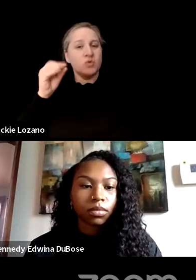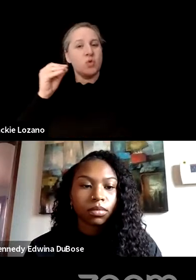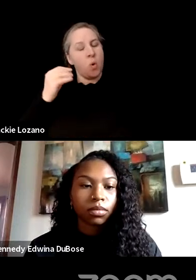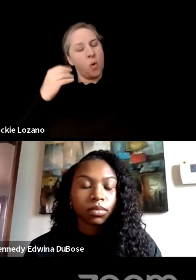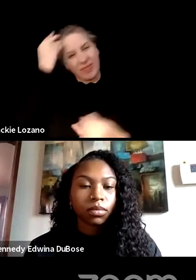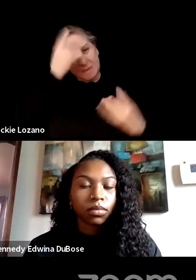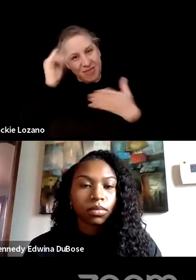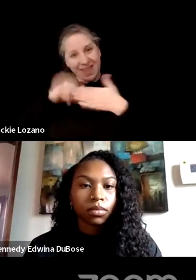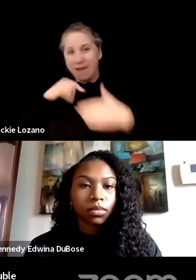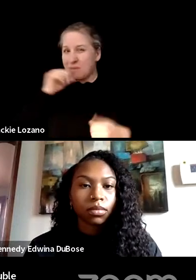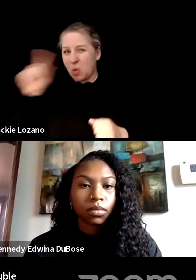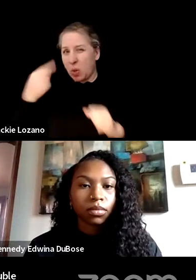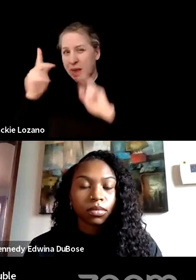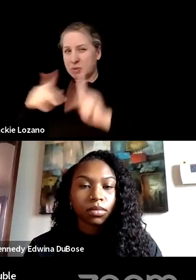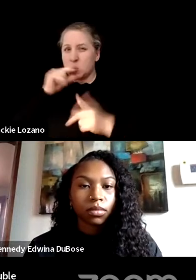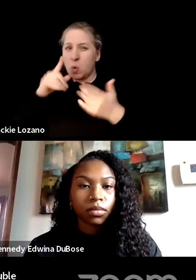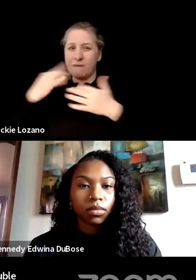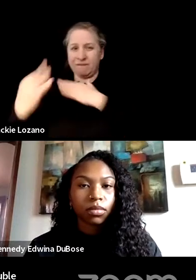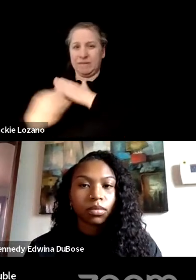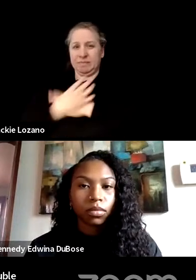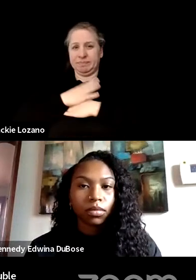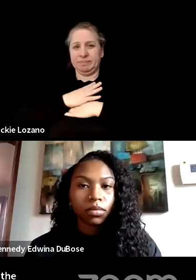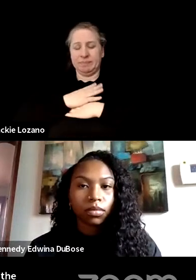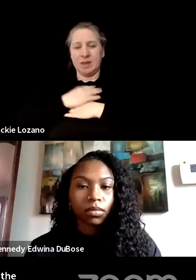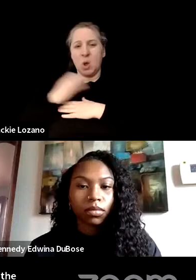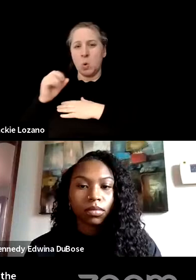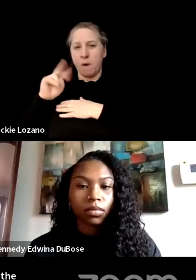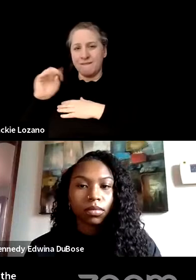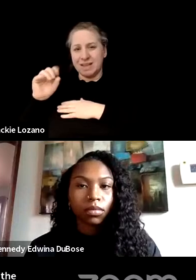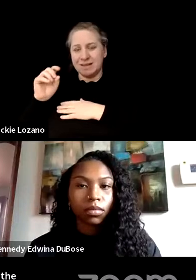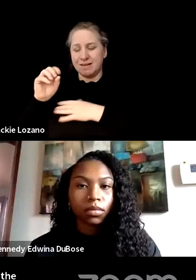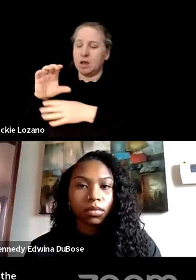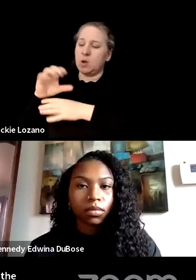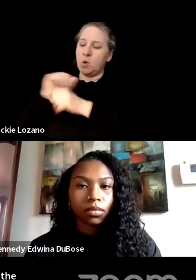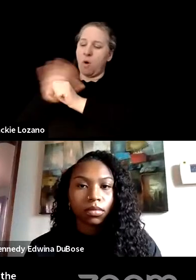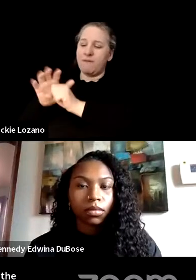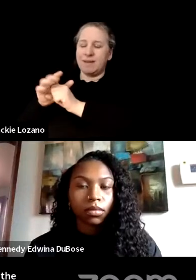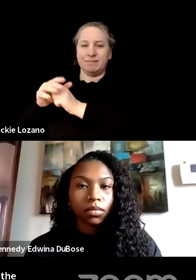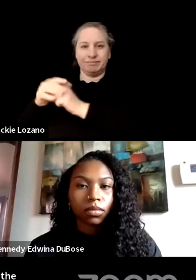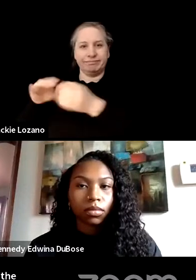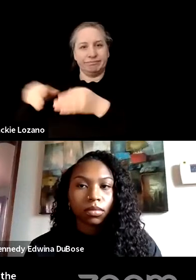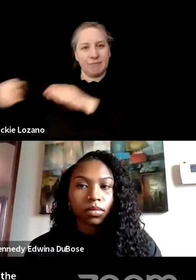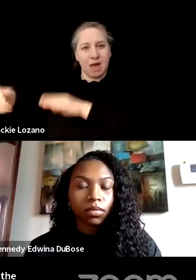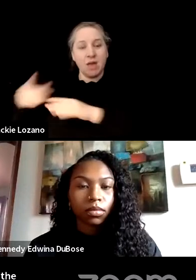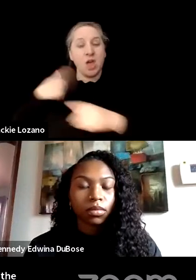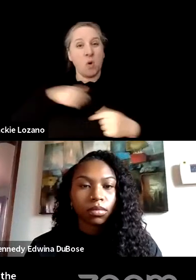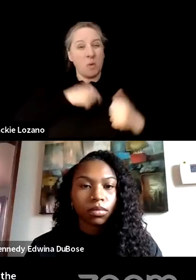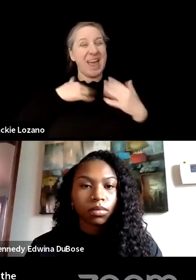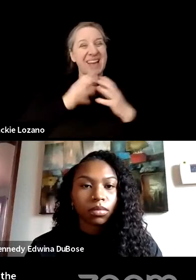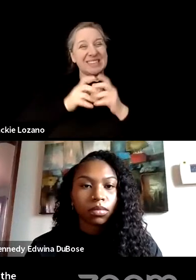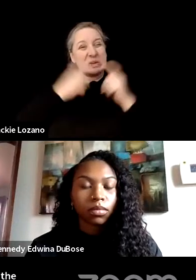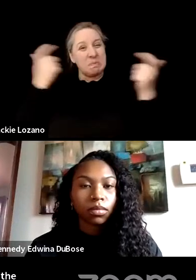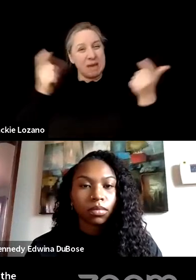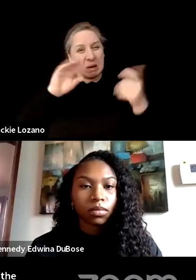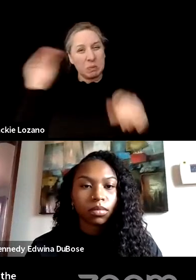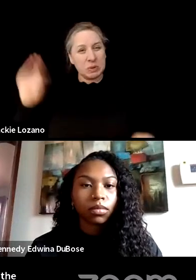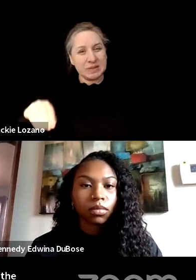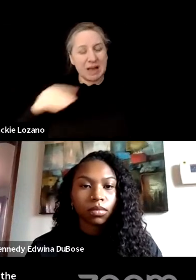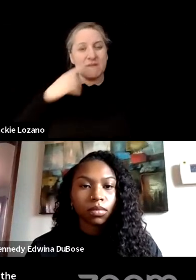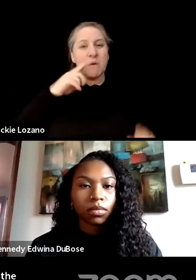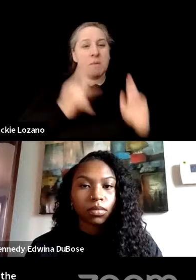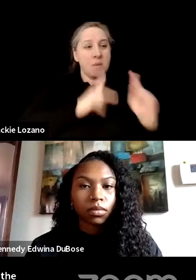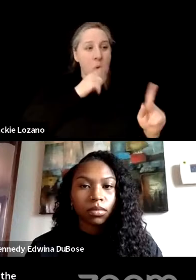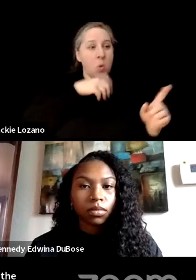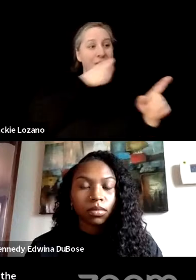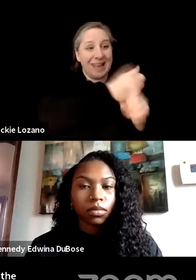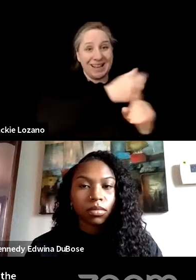that I'm not the only person who has experienced that. And when we are making up such a huge proportion of COVID-19 and what's going